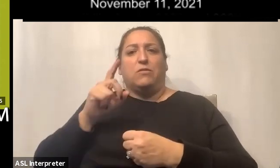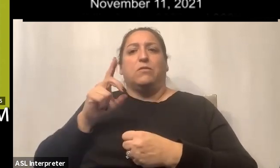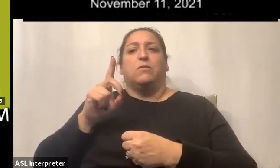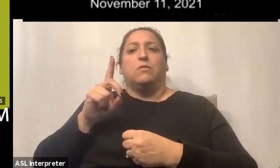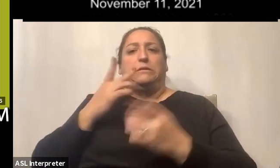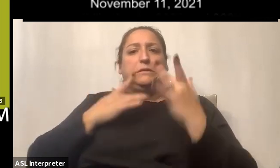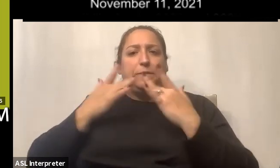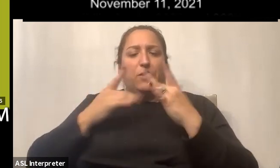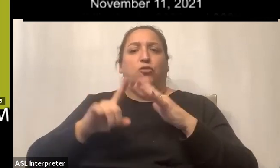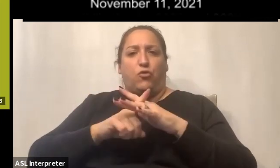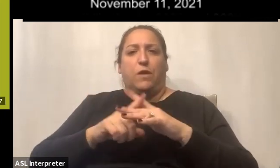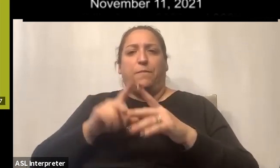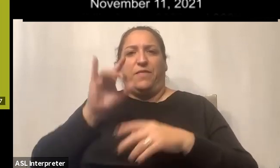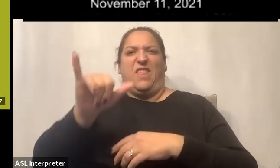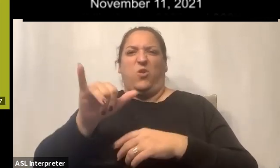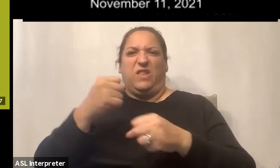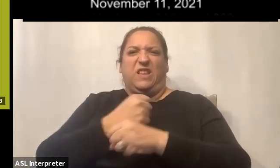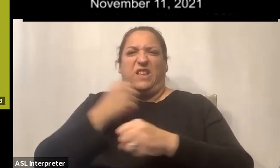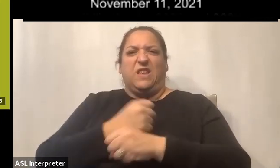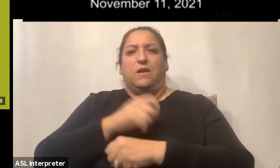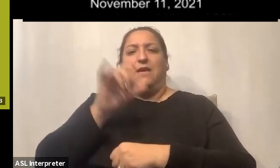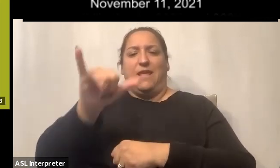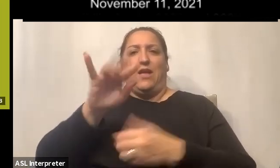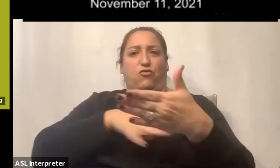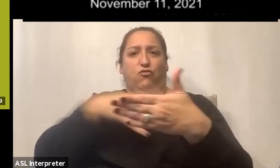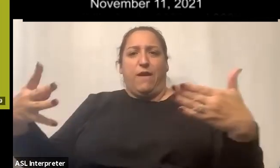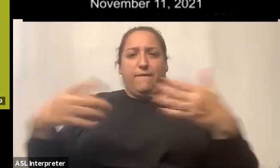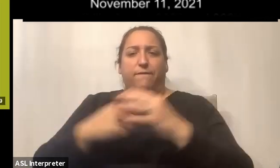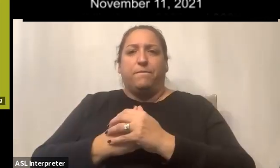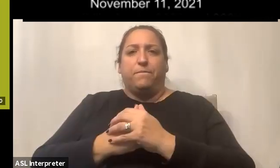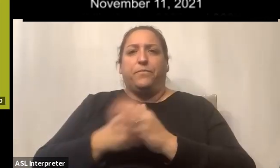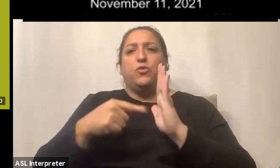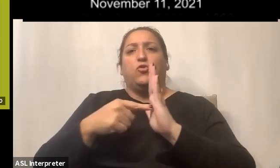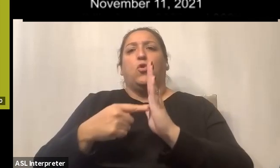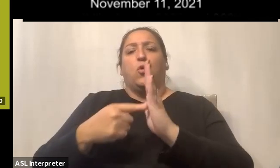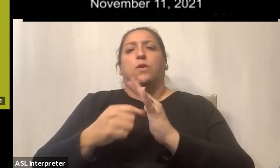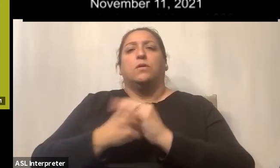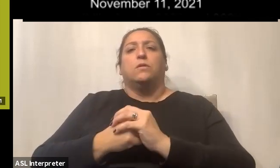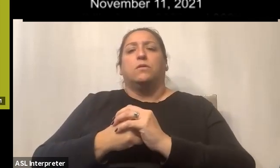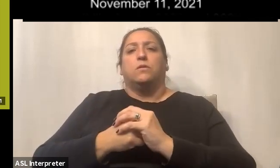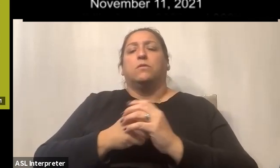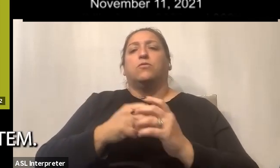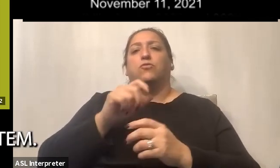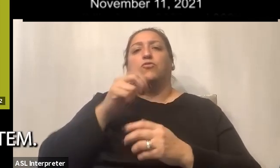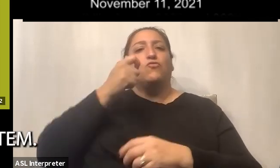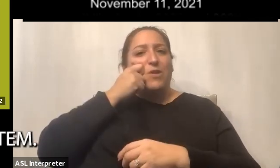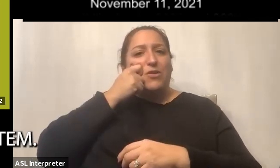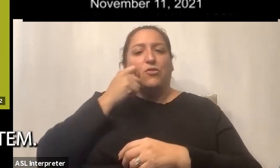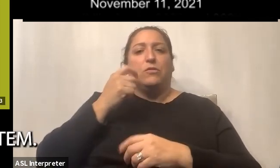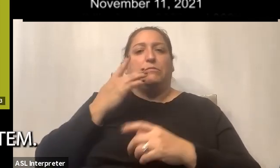is showing up in the statistics. So this is a graph showing the racial disparity